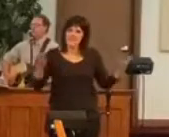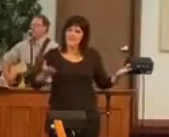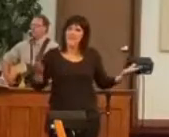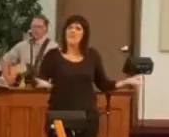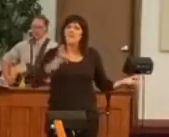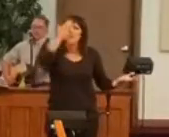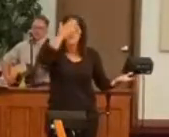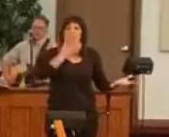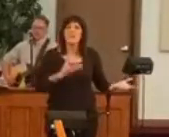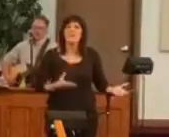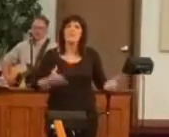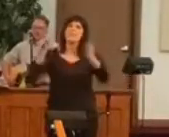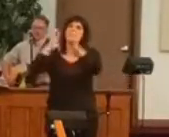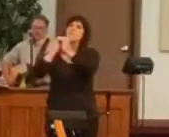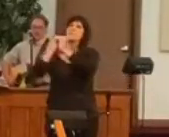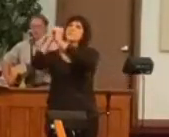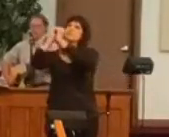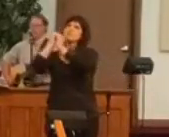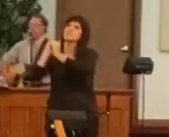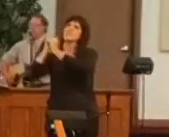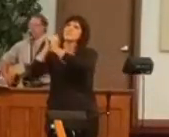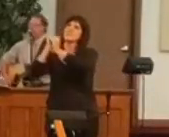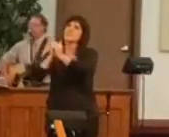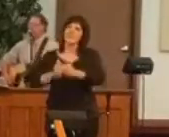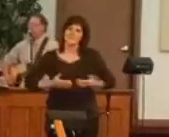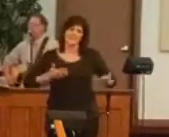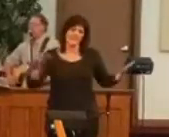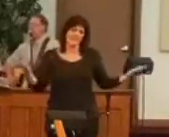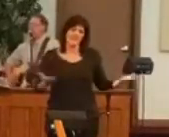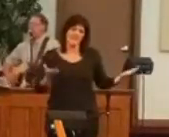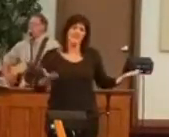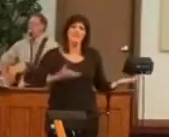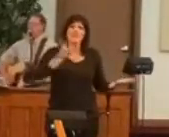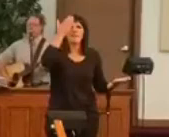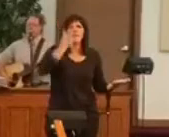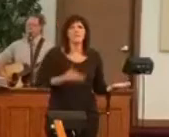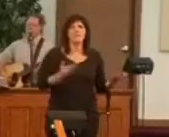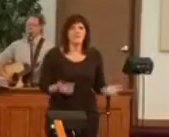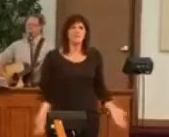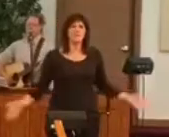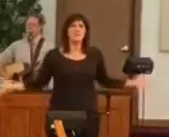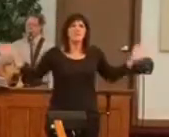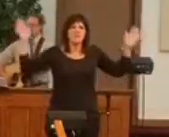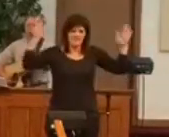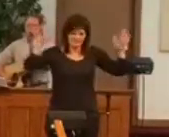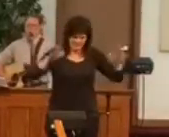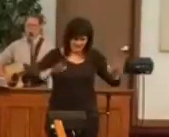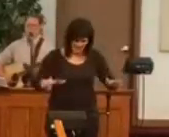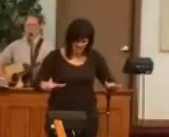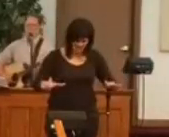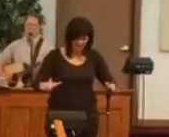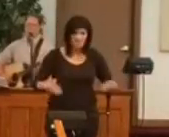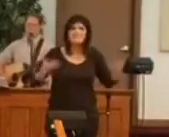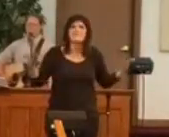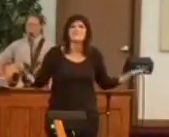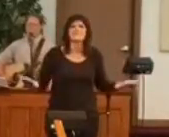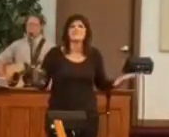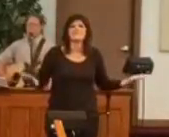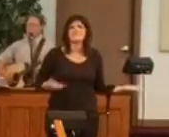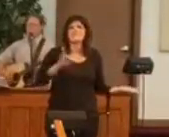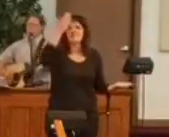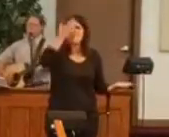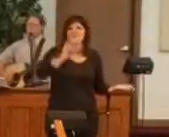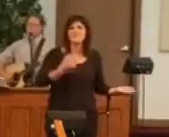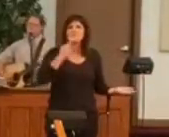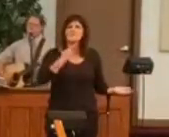Here I am to worship, here I am to bow down, here